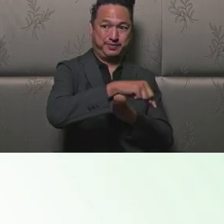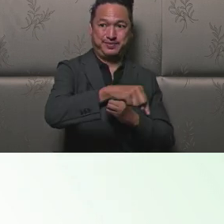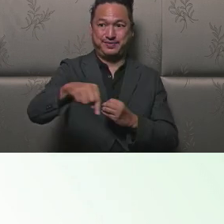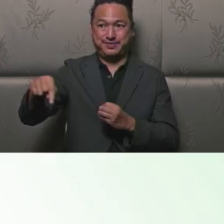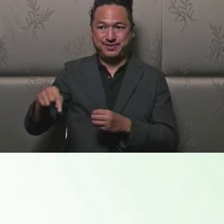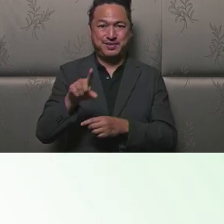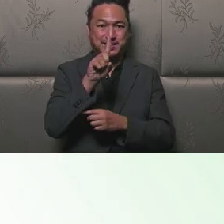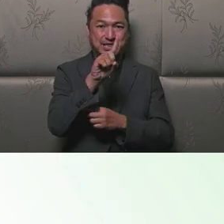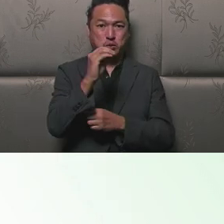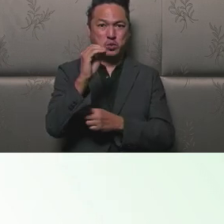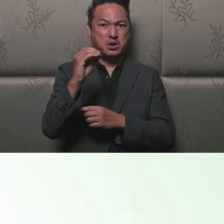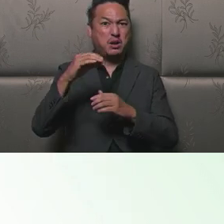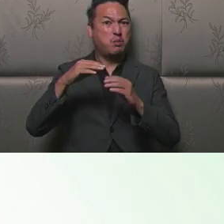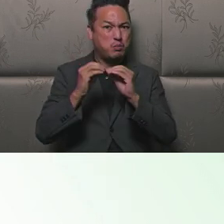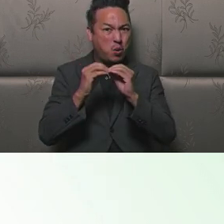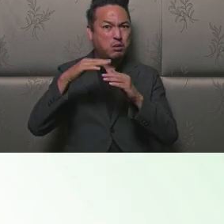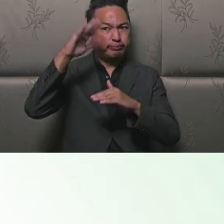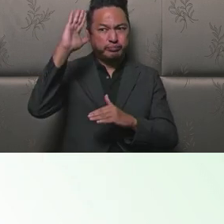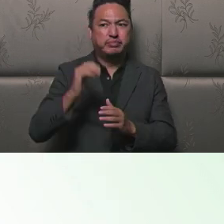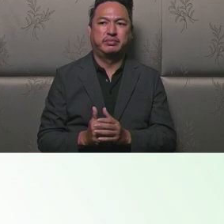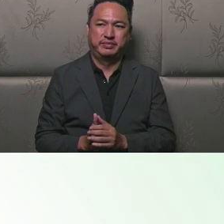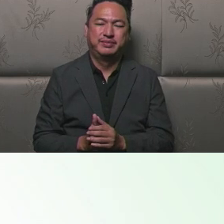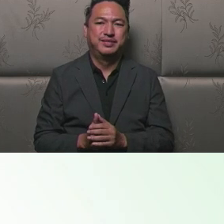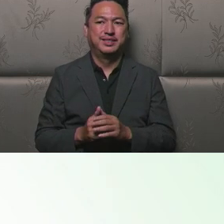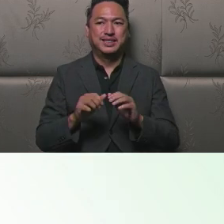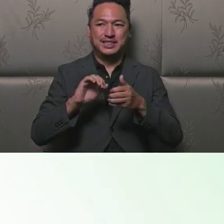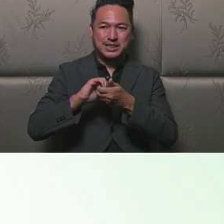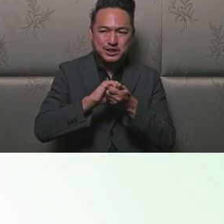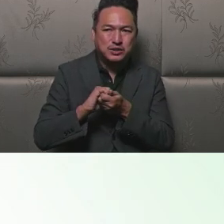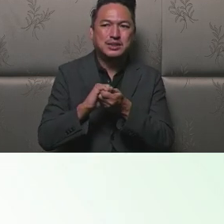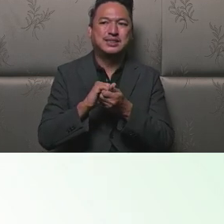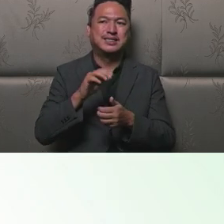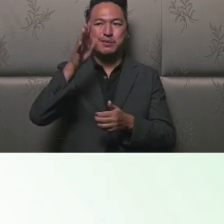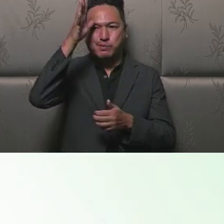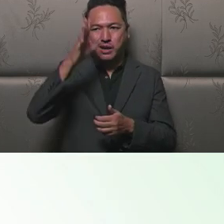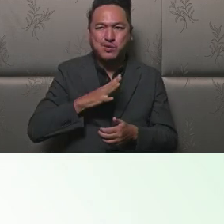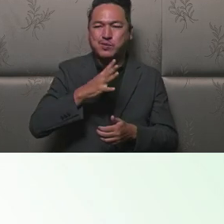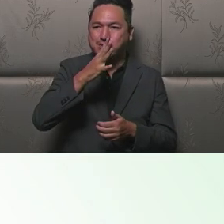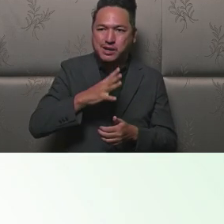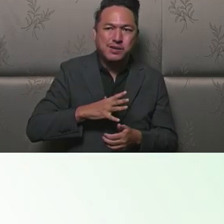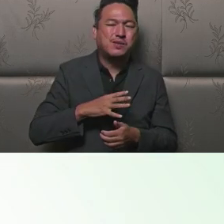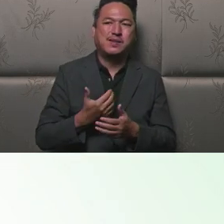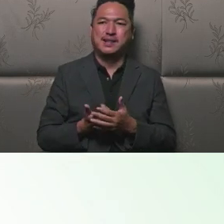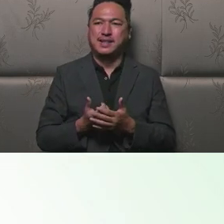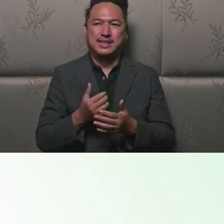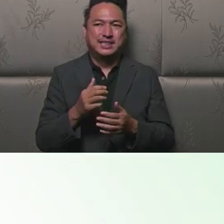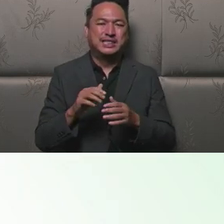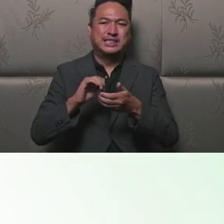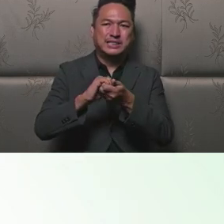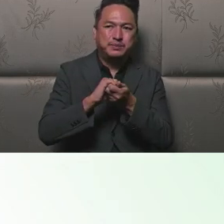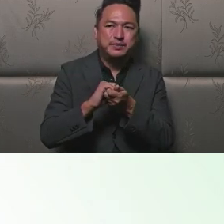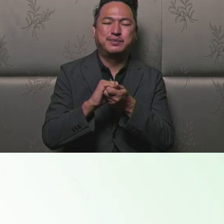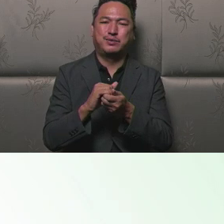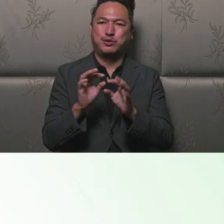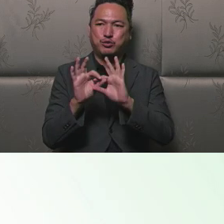and the use of the placebo approach in the classroom. Impact on learning,